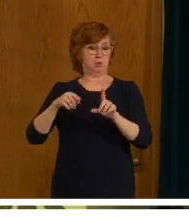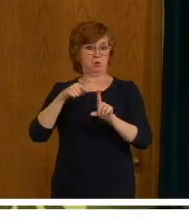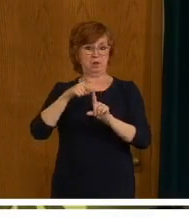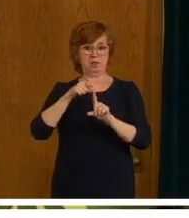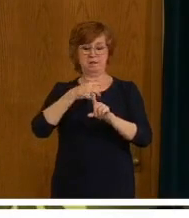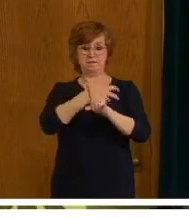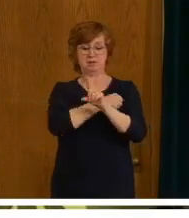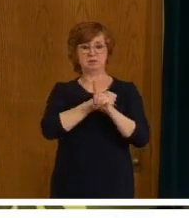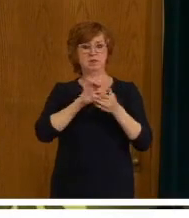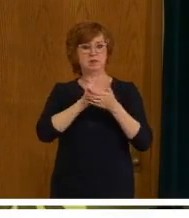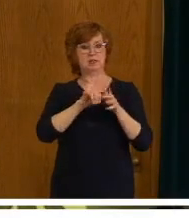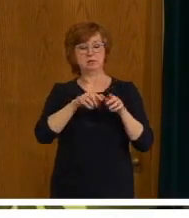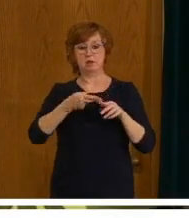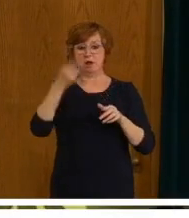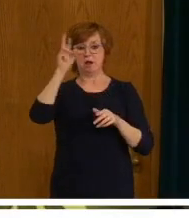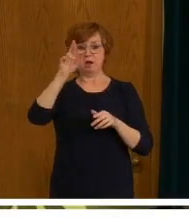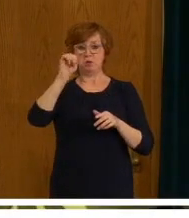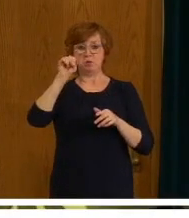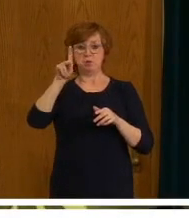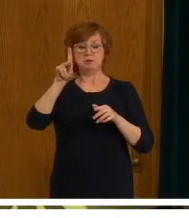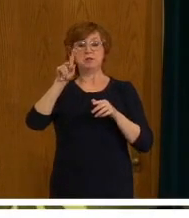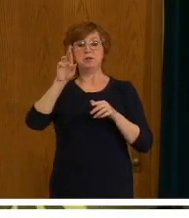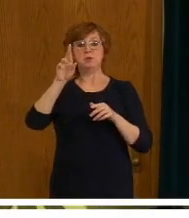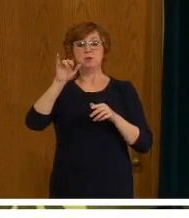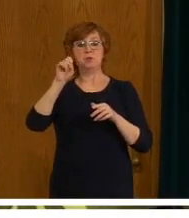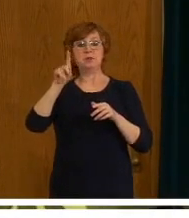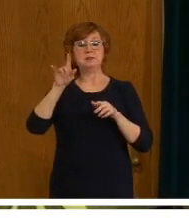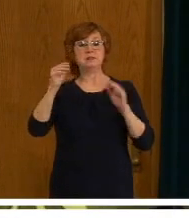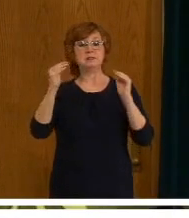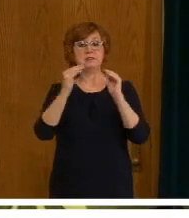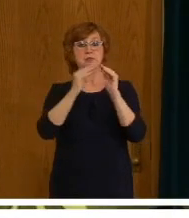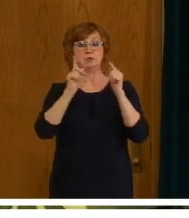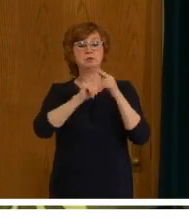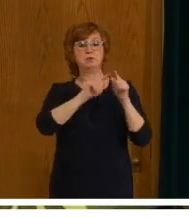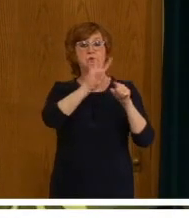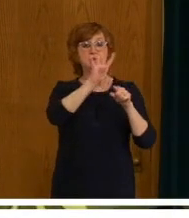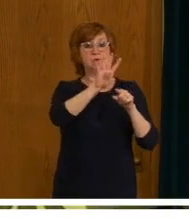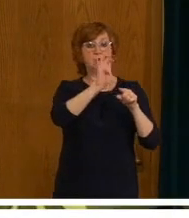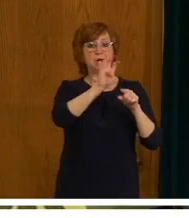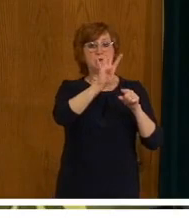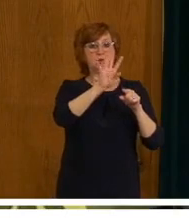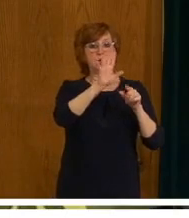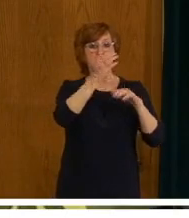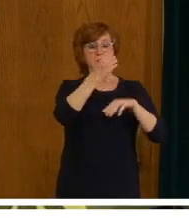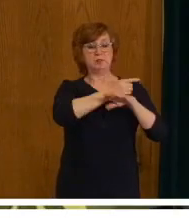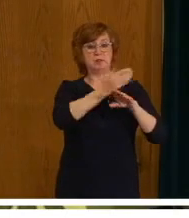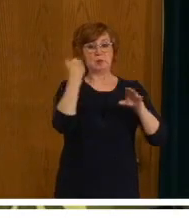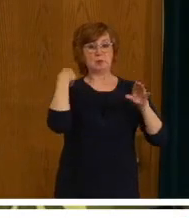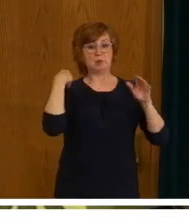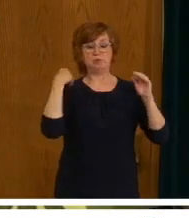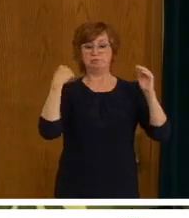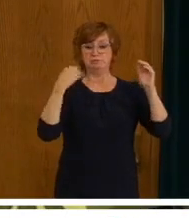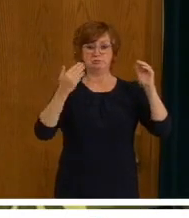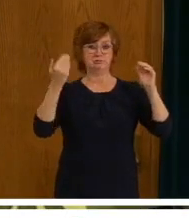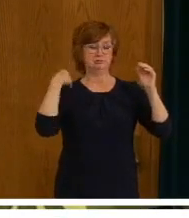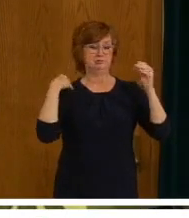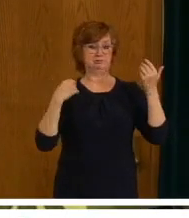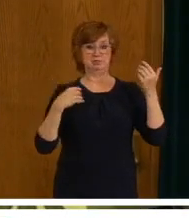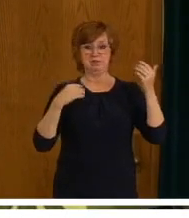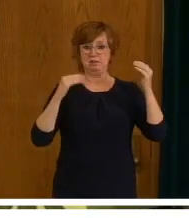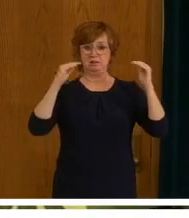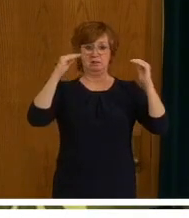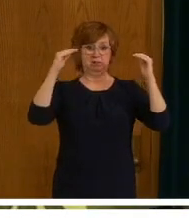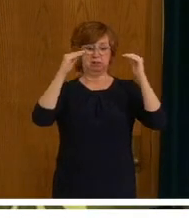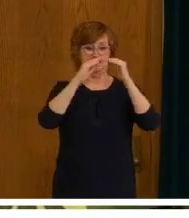445 days ago at the beginning of this pandemic. That's a very different and lower risk for all of those that have chosen to receive a vaccine.